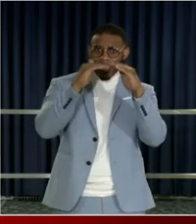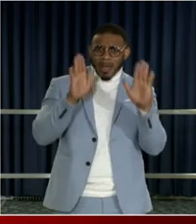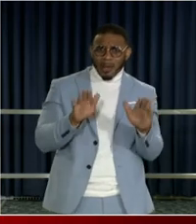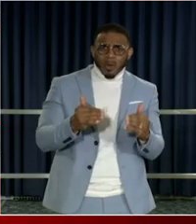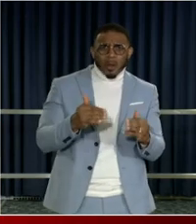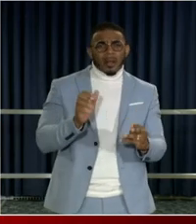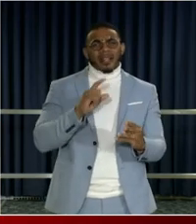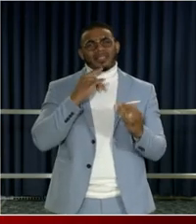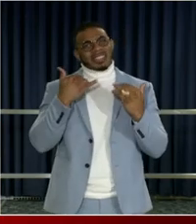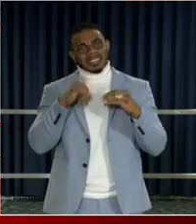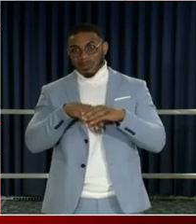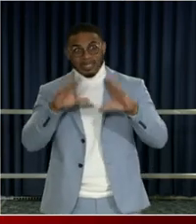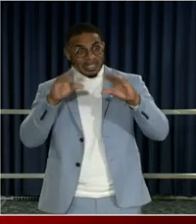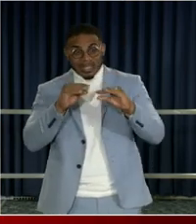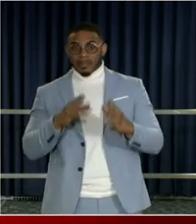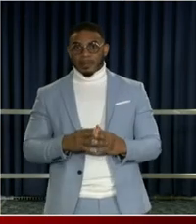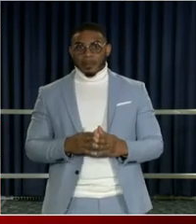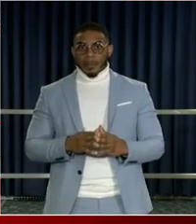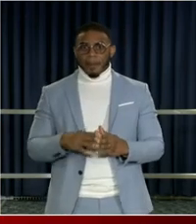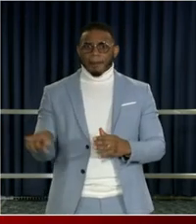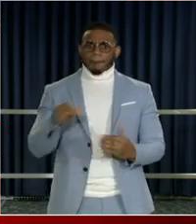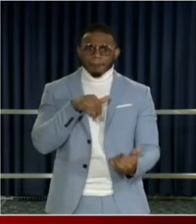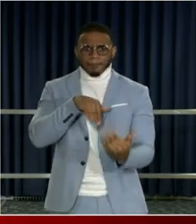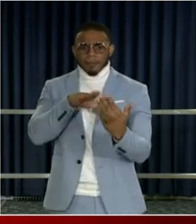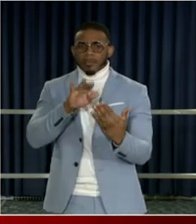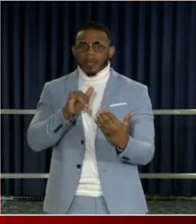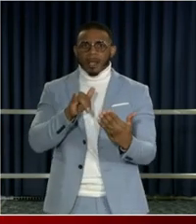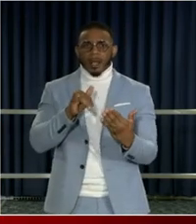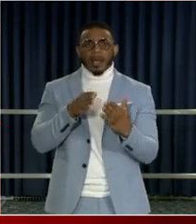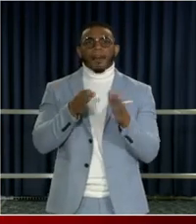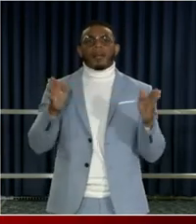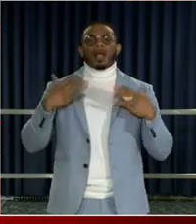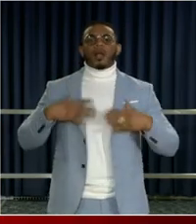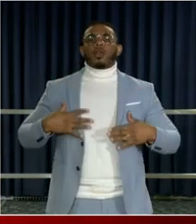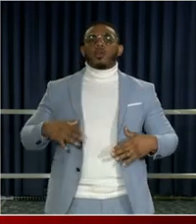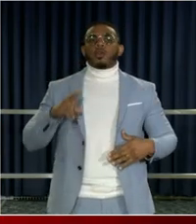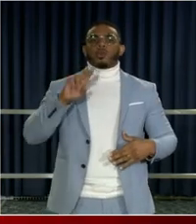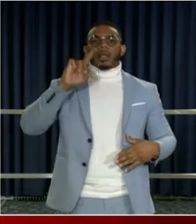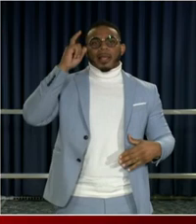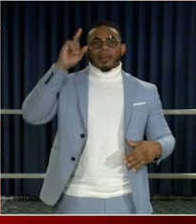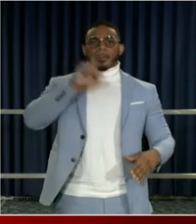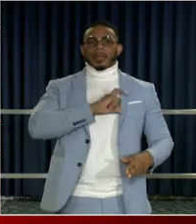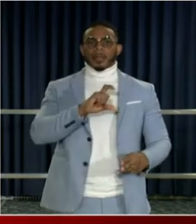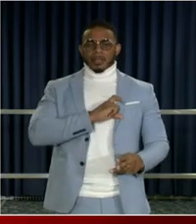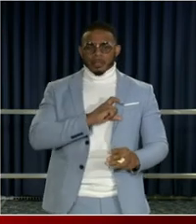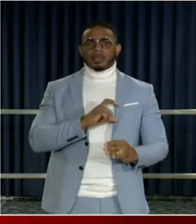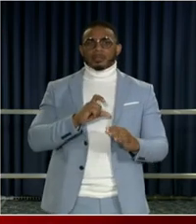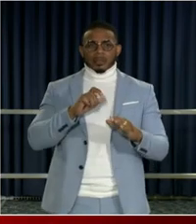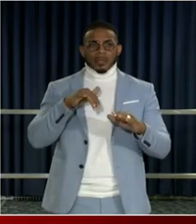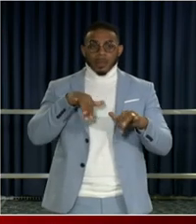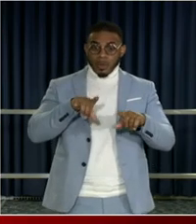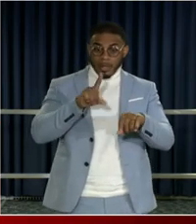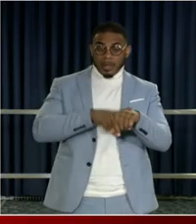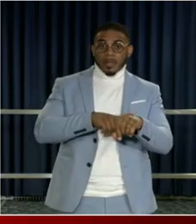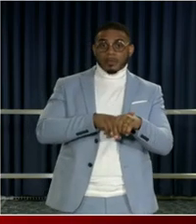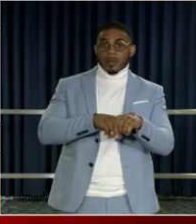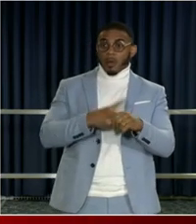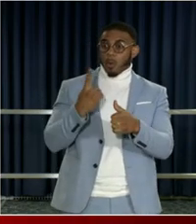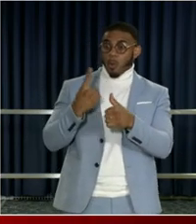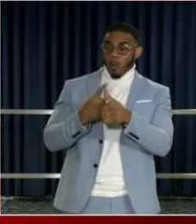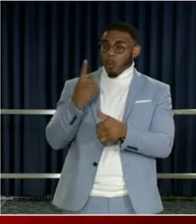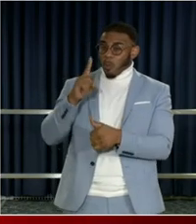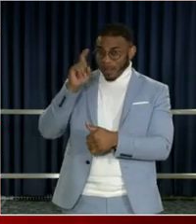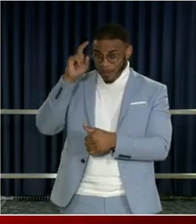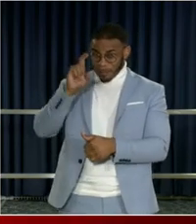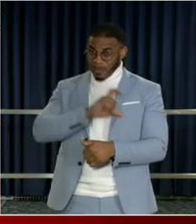room, which was still in session. They were confronted by plainclothes U.S. Capitol police officers, at which time 1